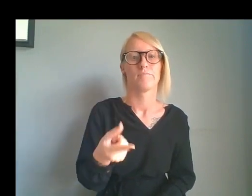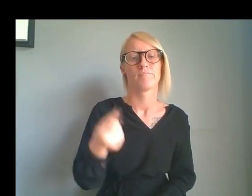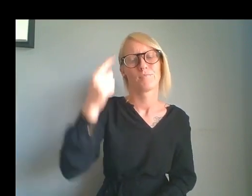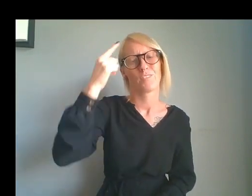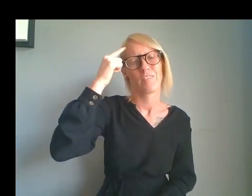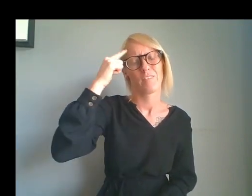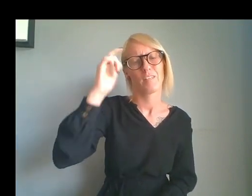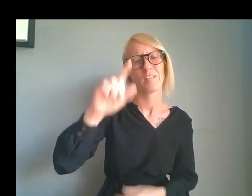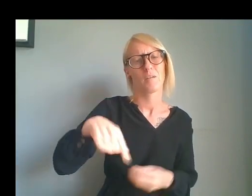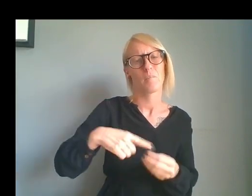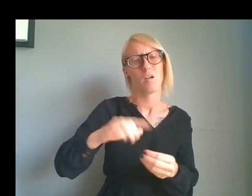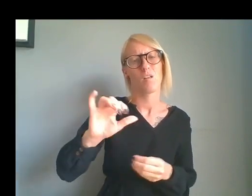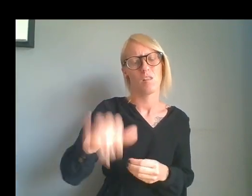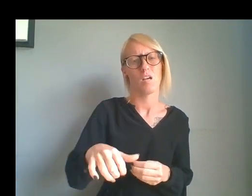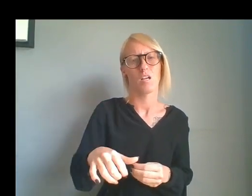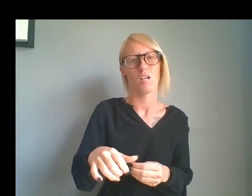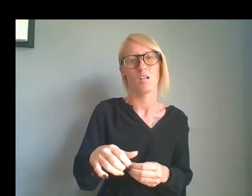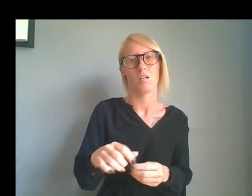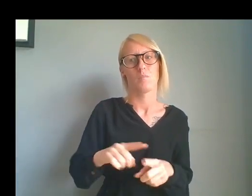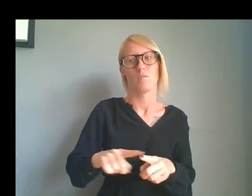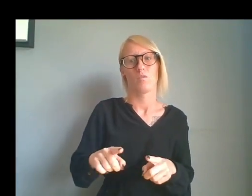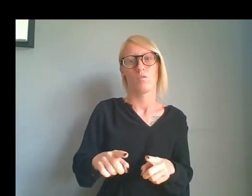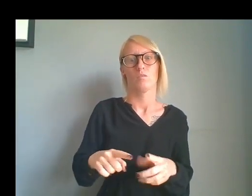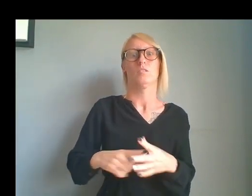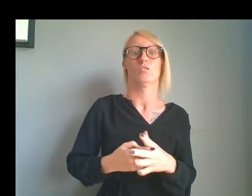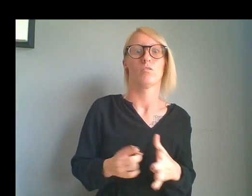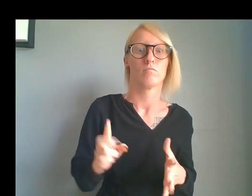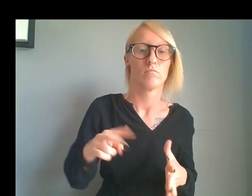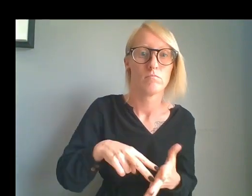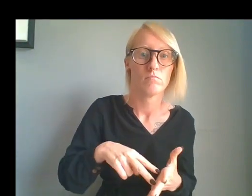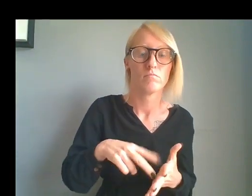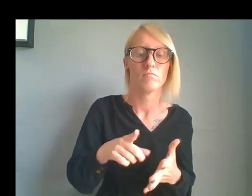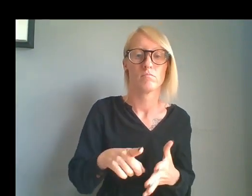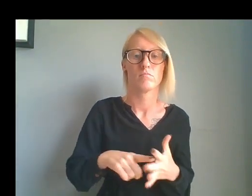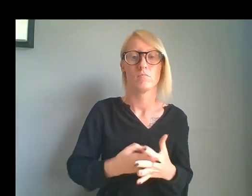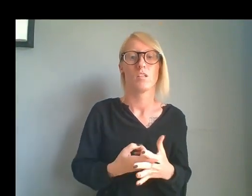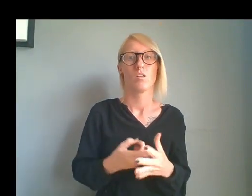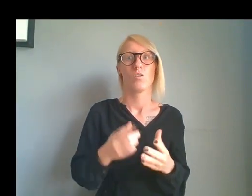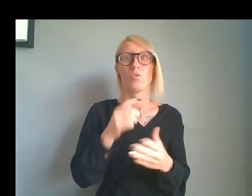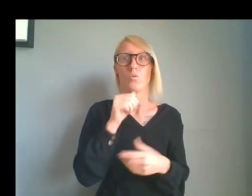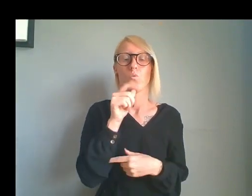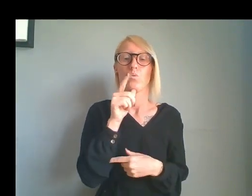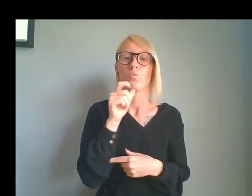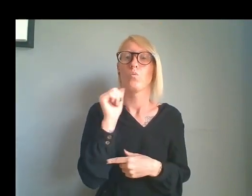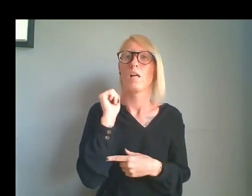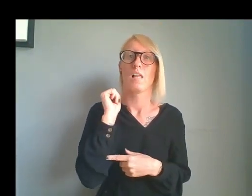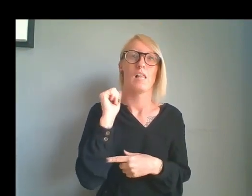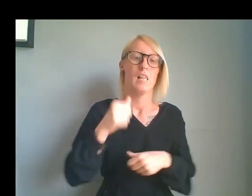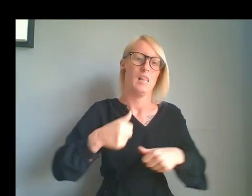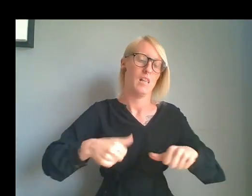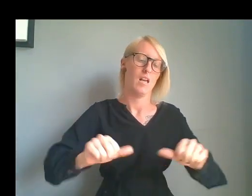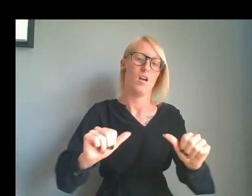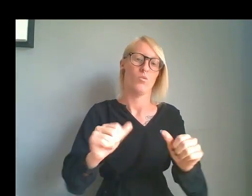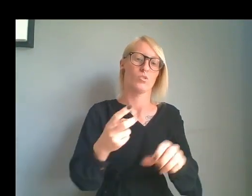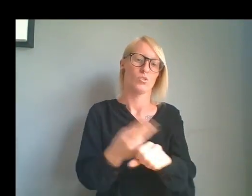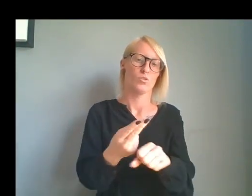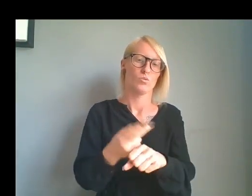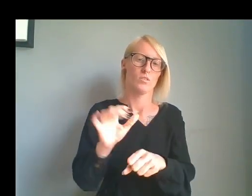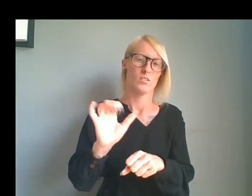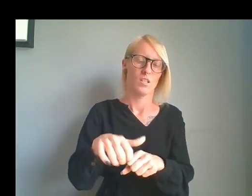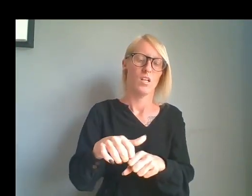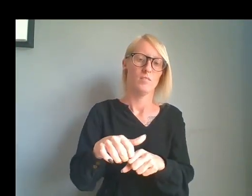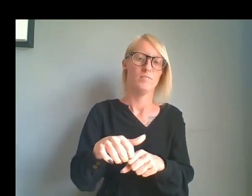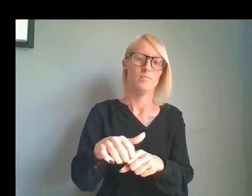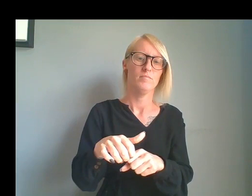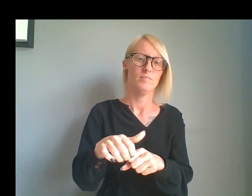think about before you jump in, about who should be allowed to speak on your behalf. And I'll stop right there. Any questions so